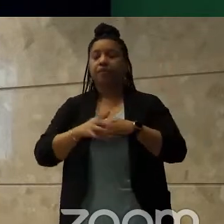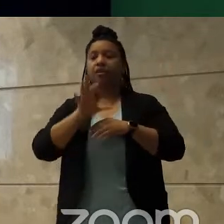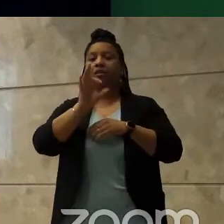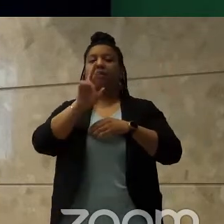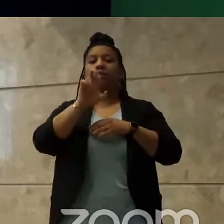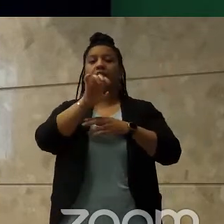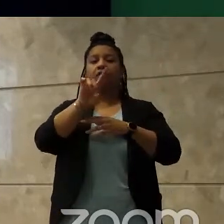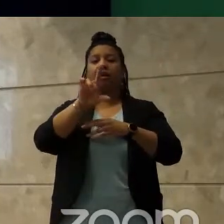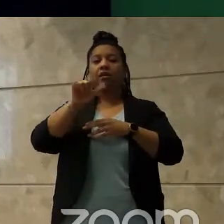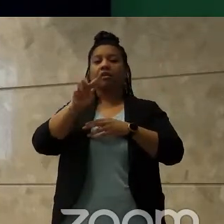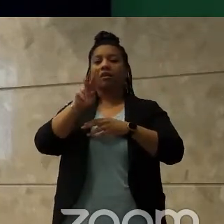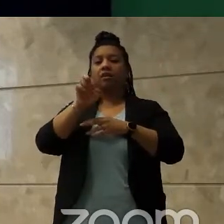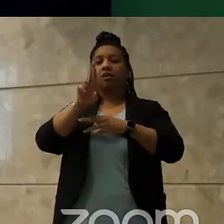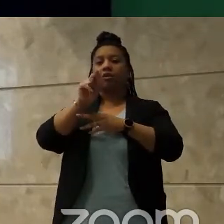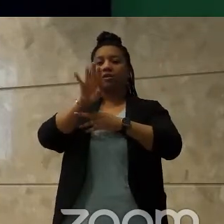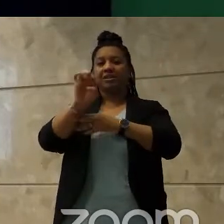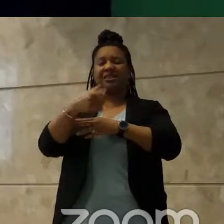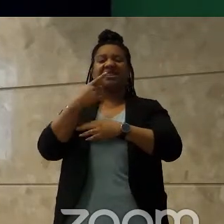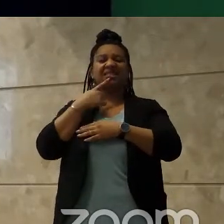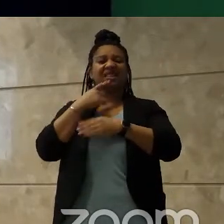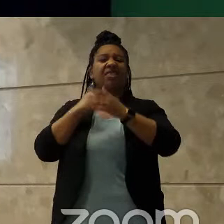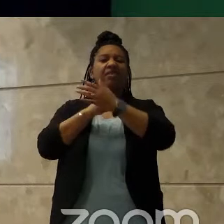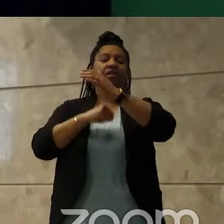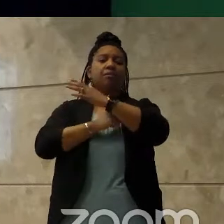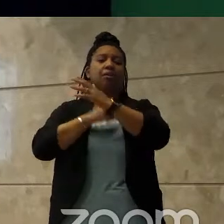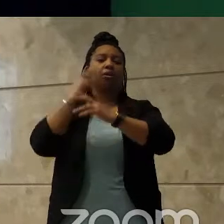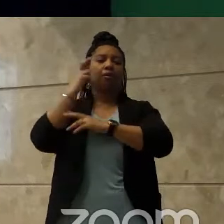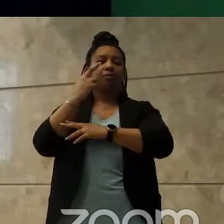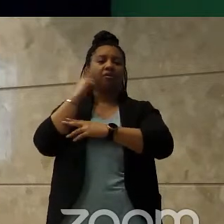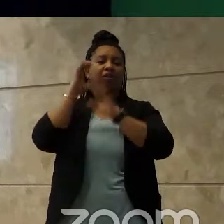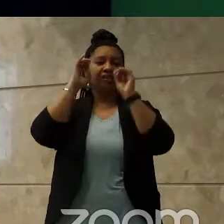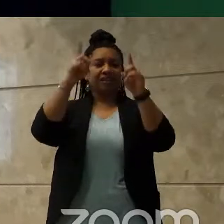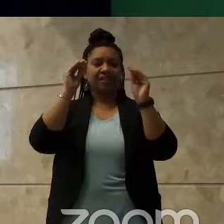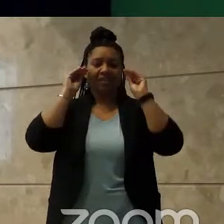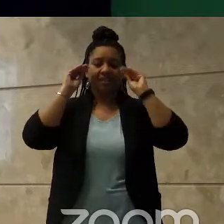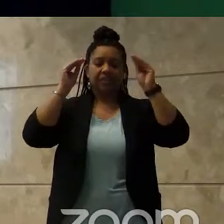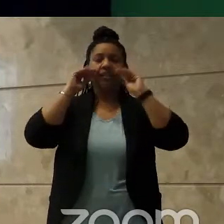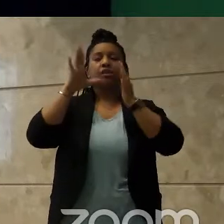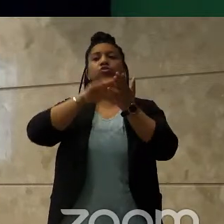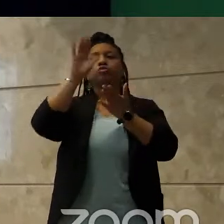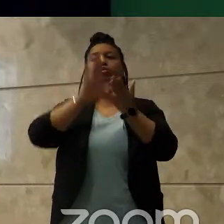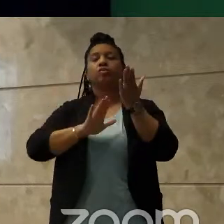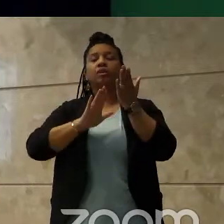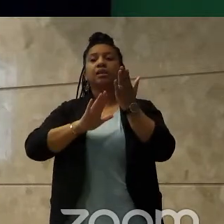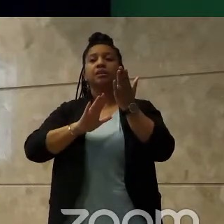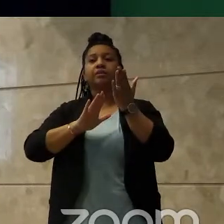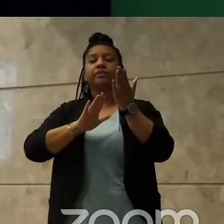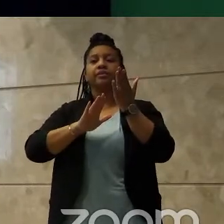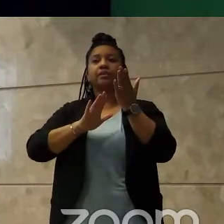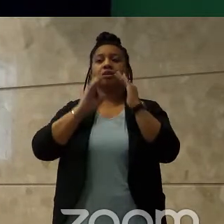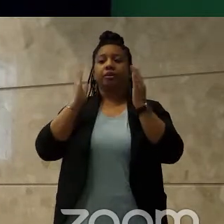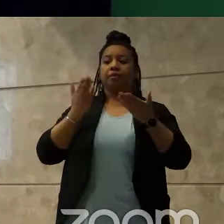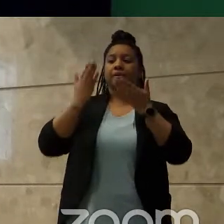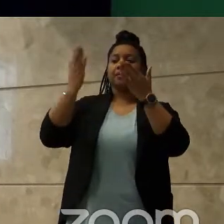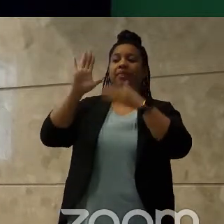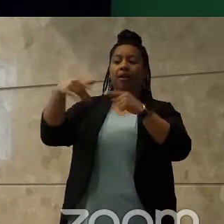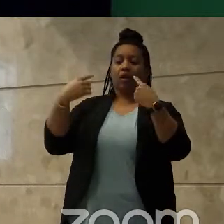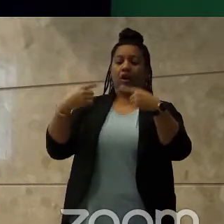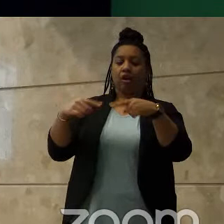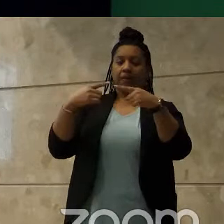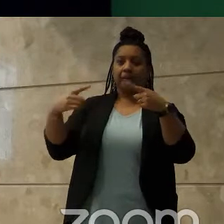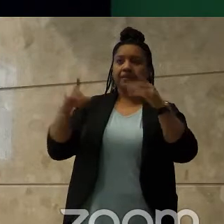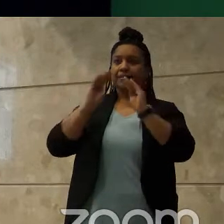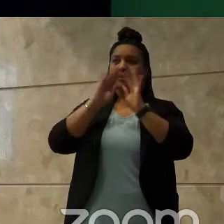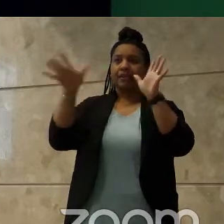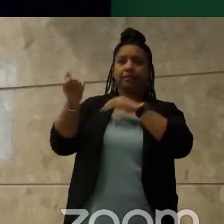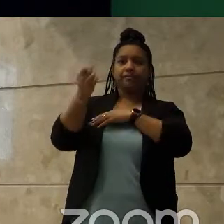the fundamental purpose of education is, number one, to teach students to present their arguments in a coherent fashion